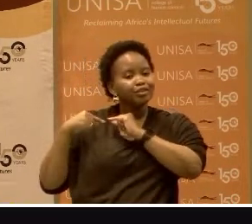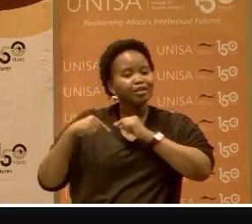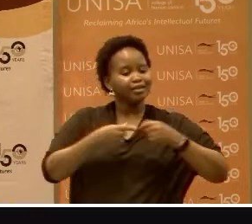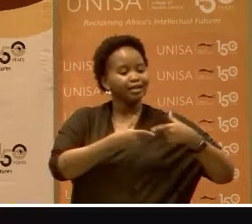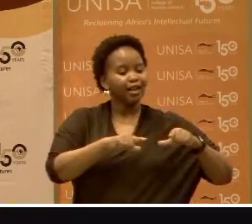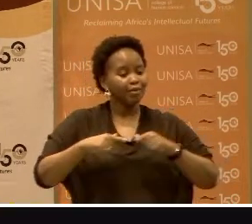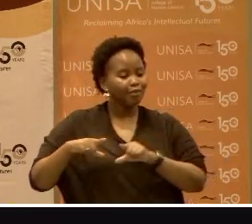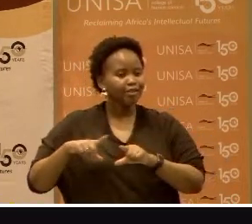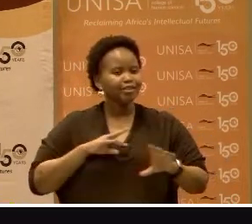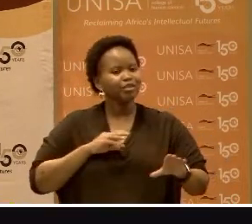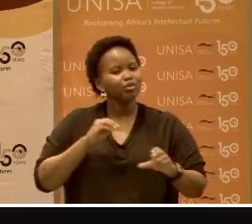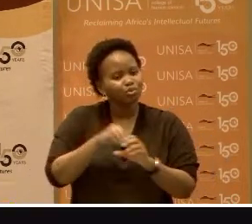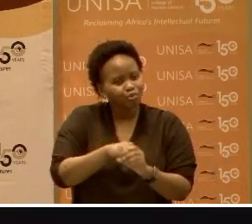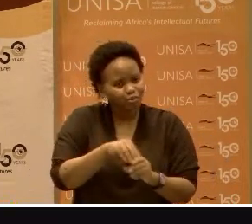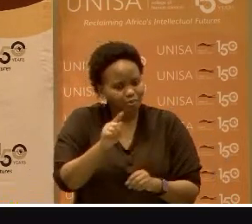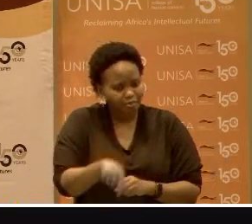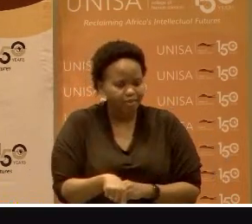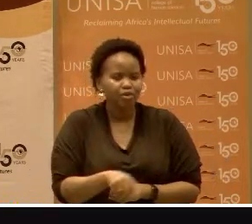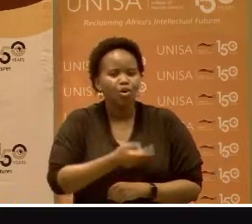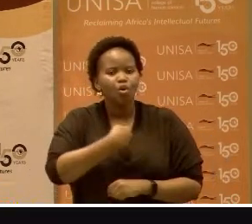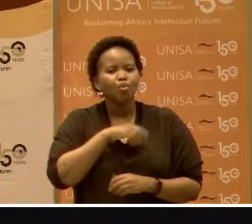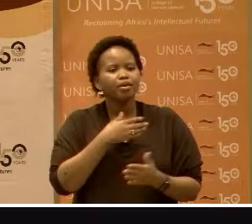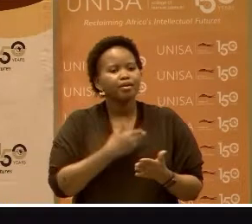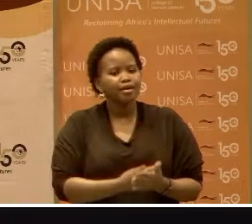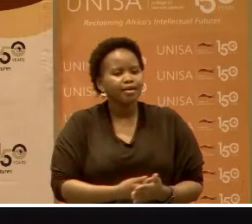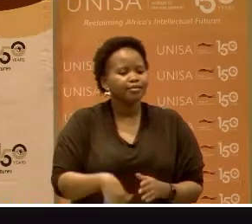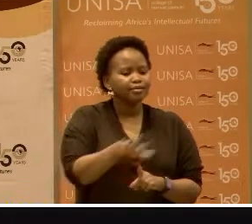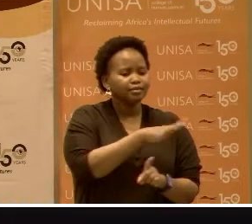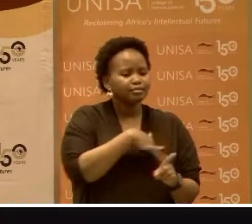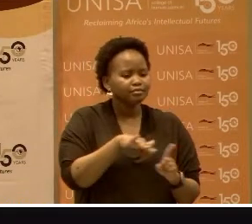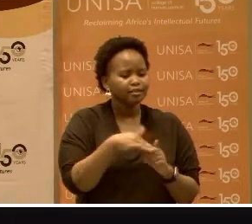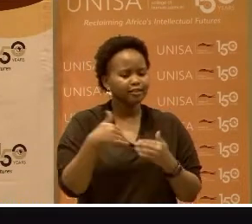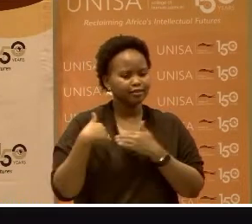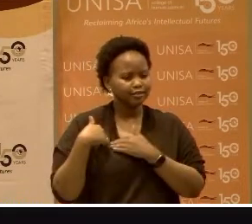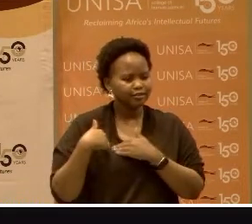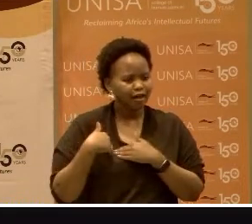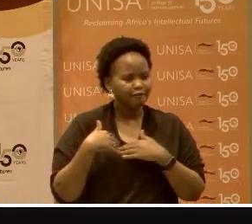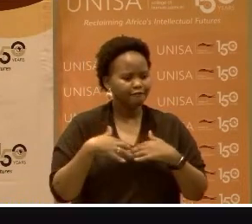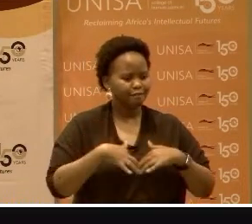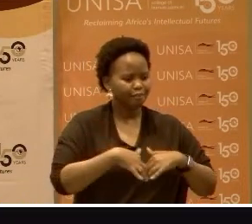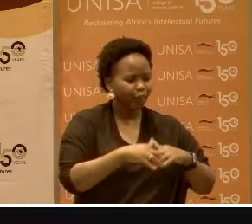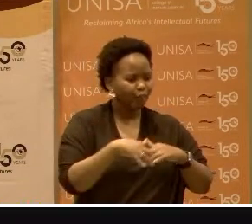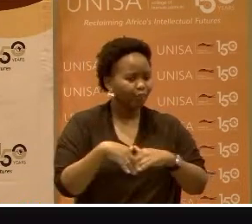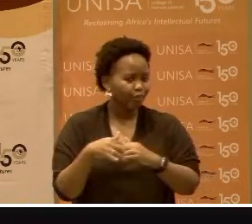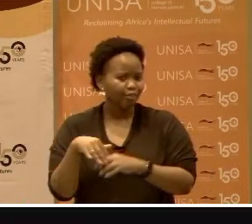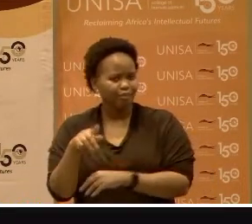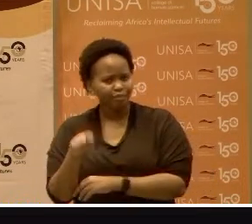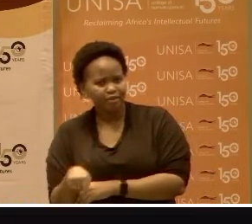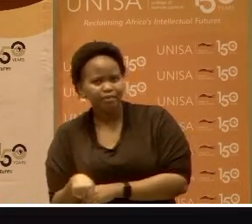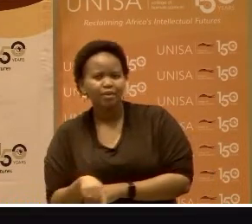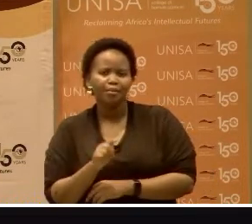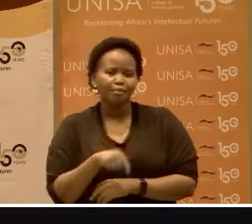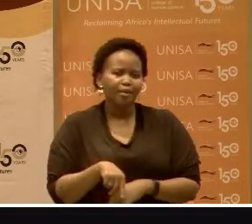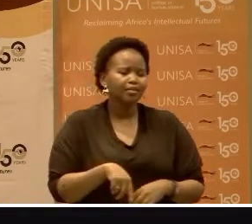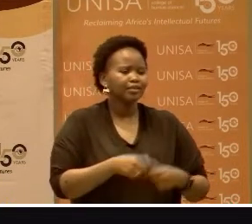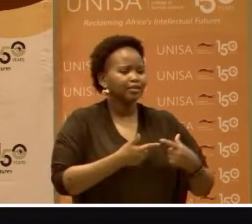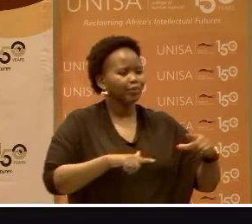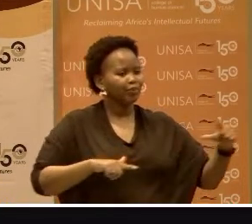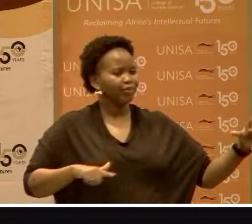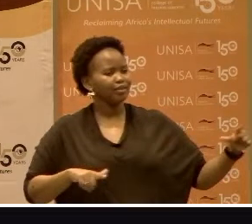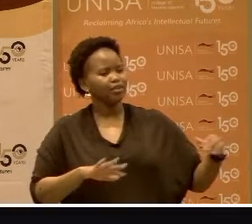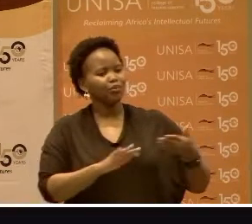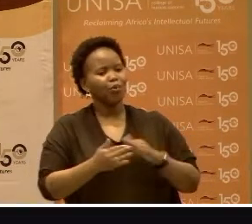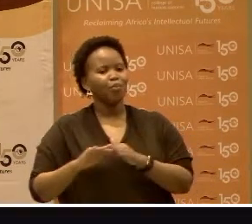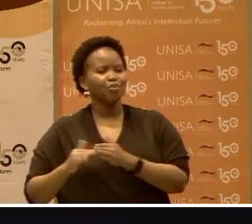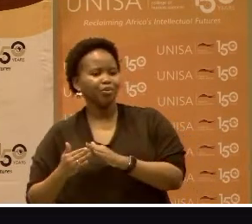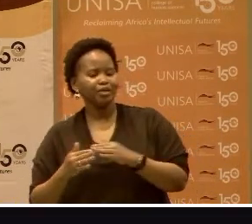learning material, and creating inclusive spaces for diverse linguistic community. Of course,